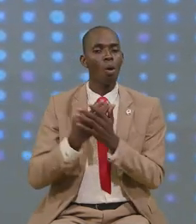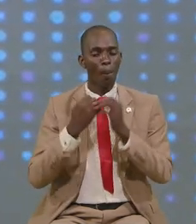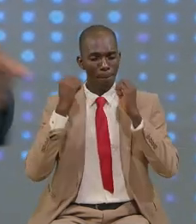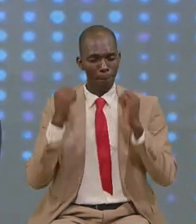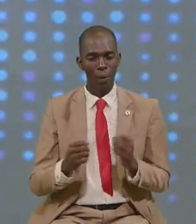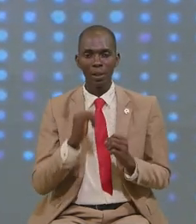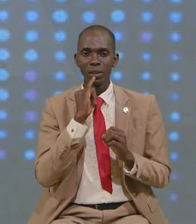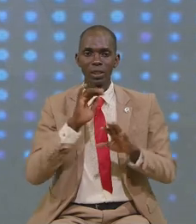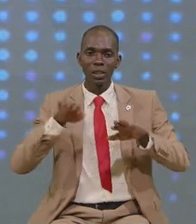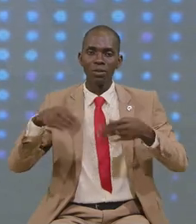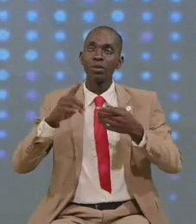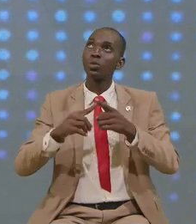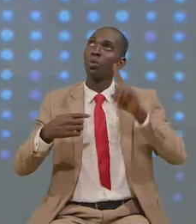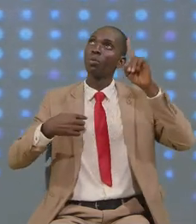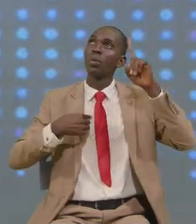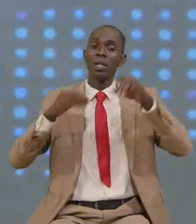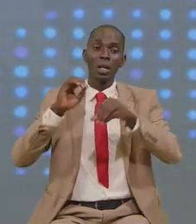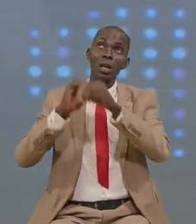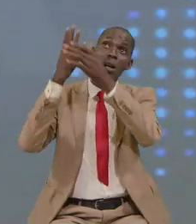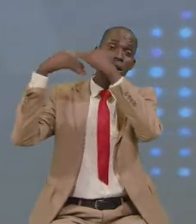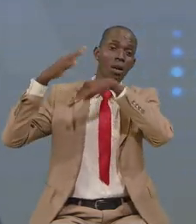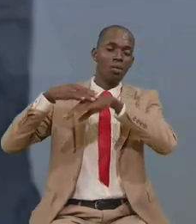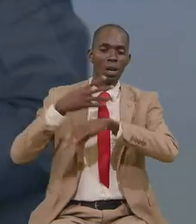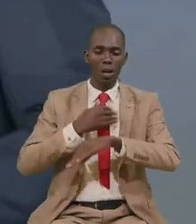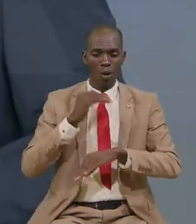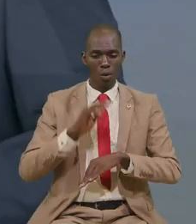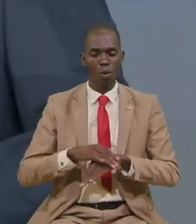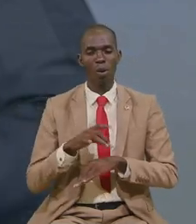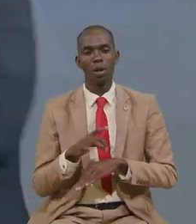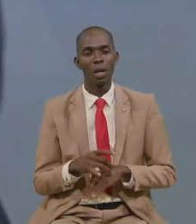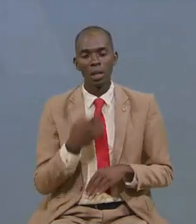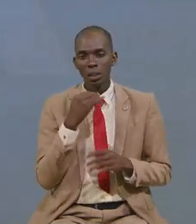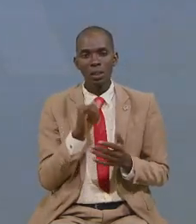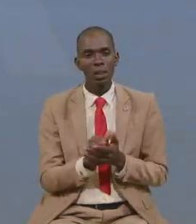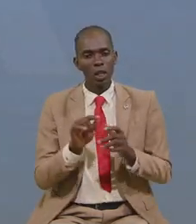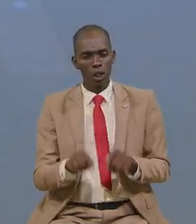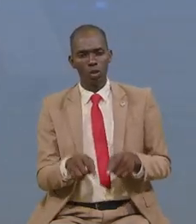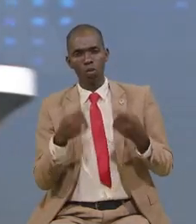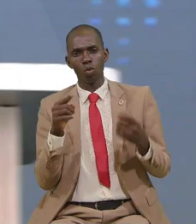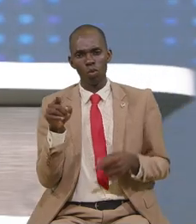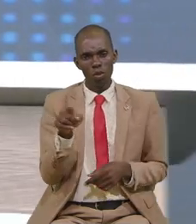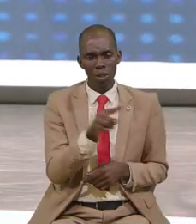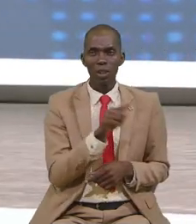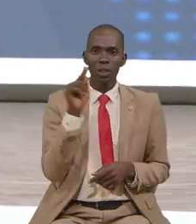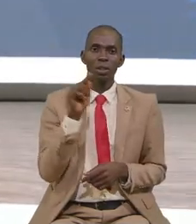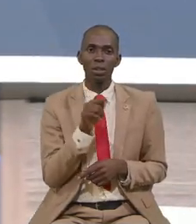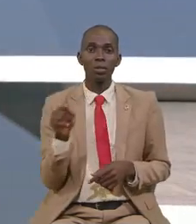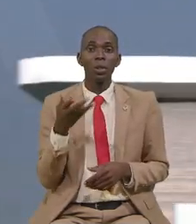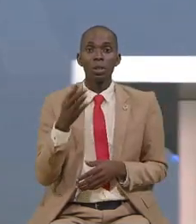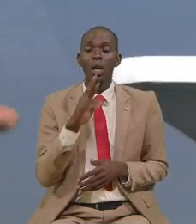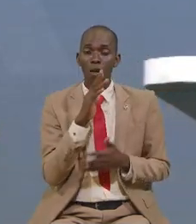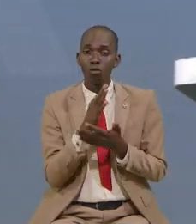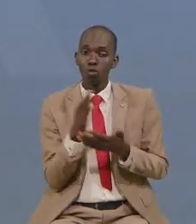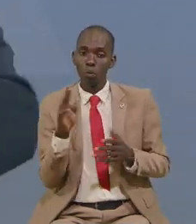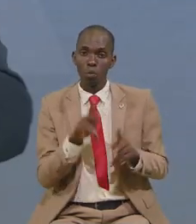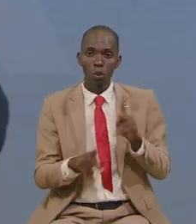in heaven and on earth." He said, "Go ye therefore." There are some people in every message, in